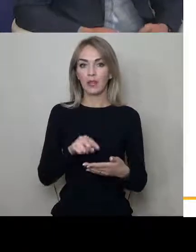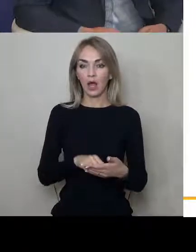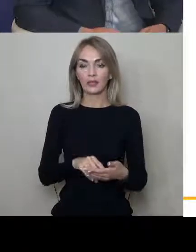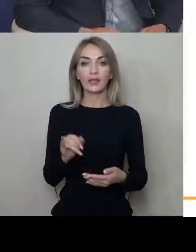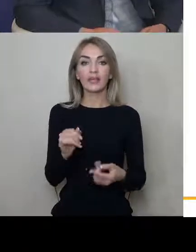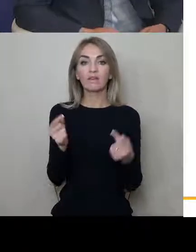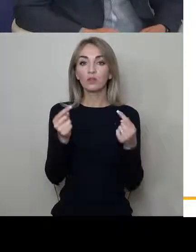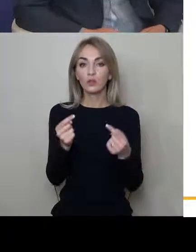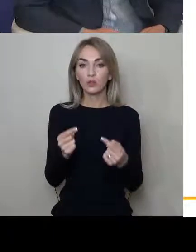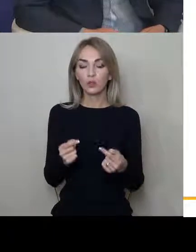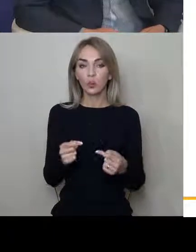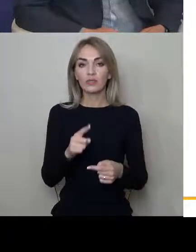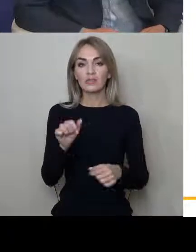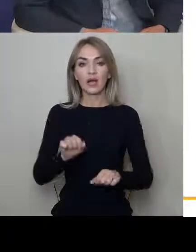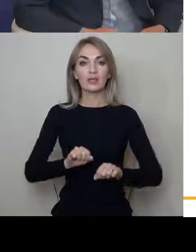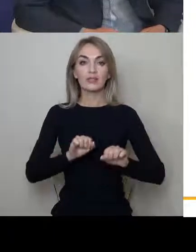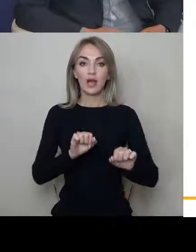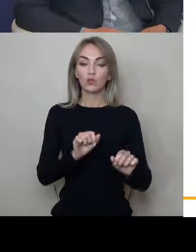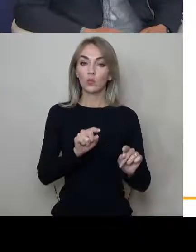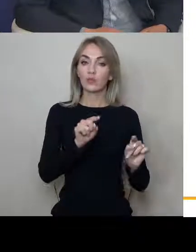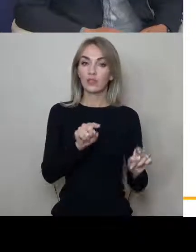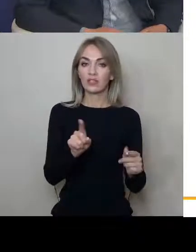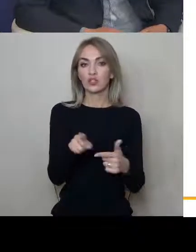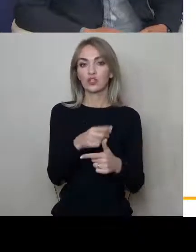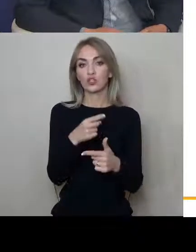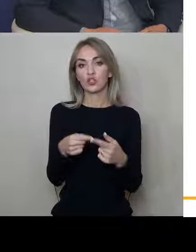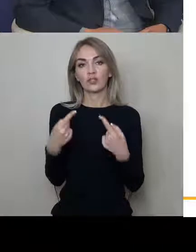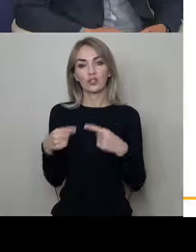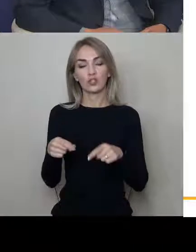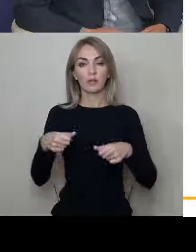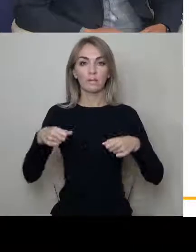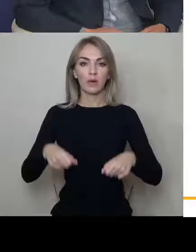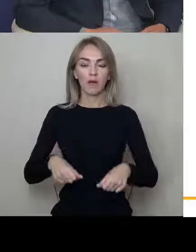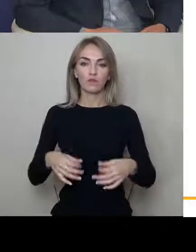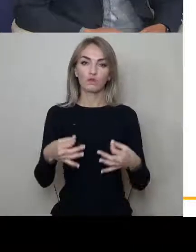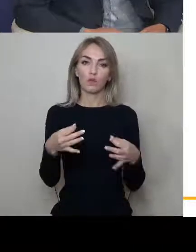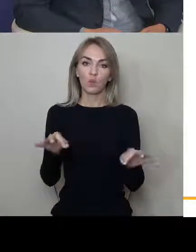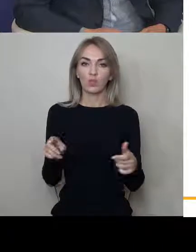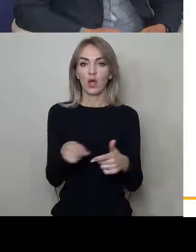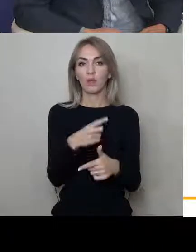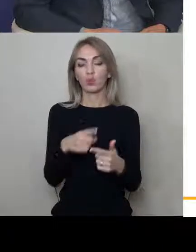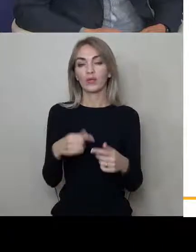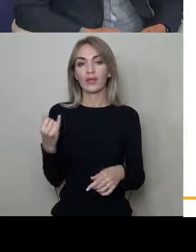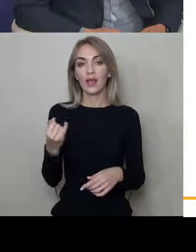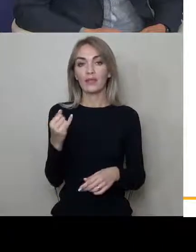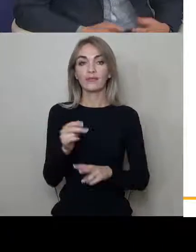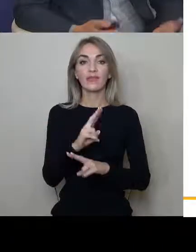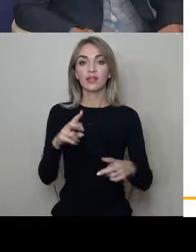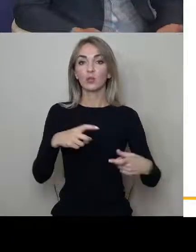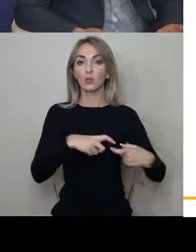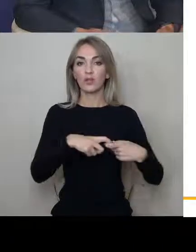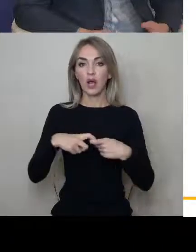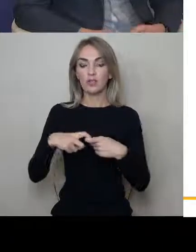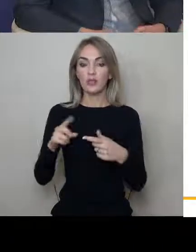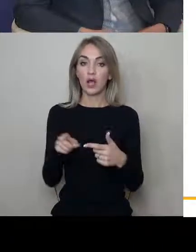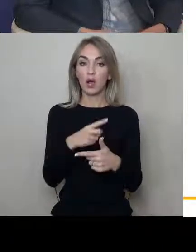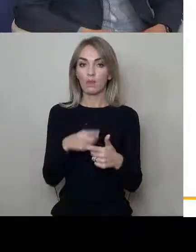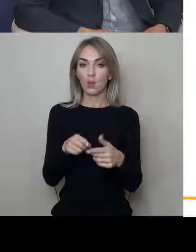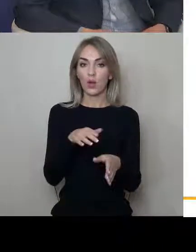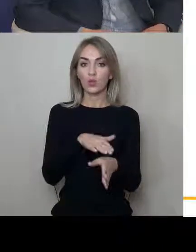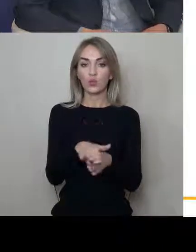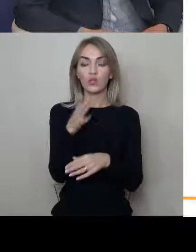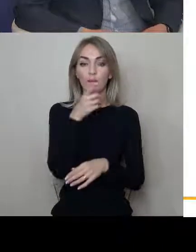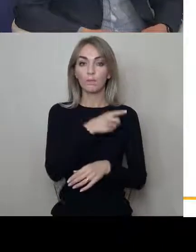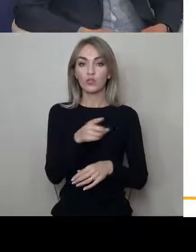all disputed issues, and if it is rights, freedoms, and